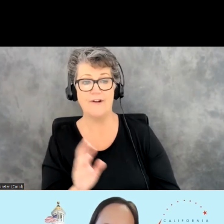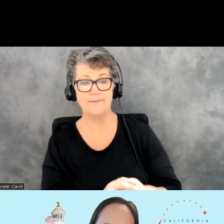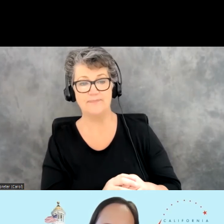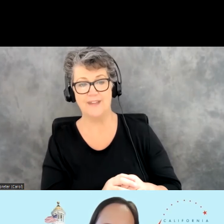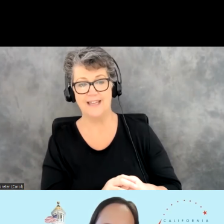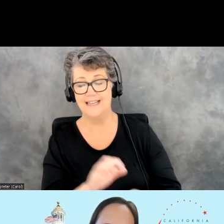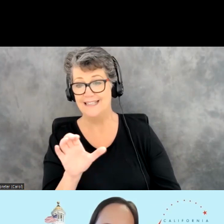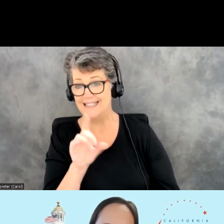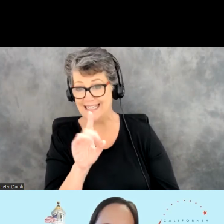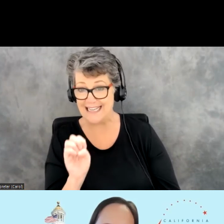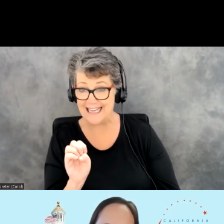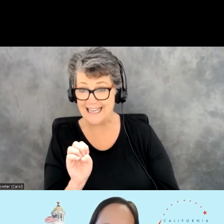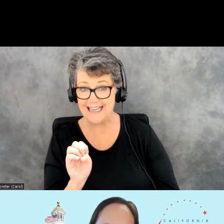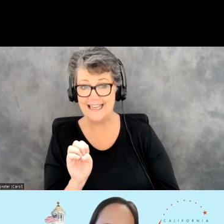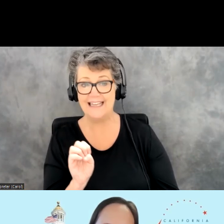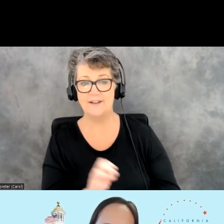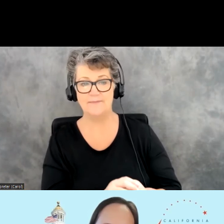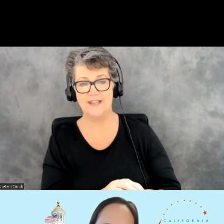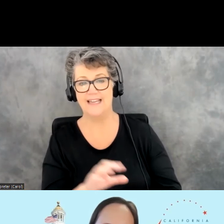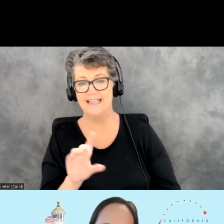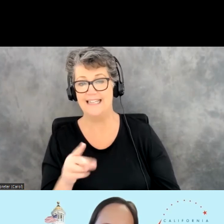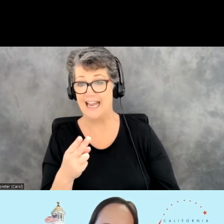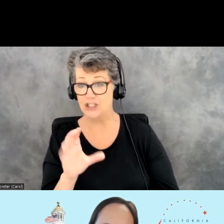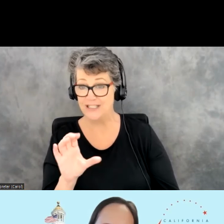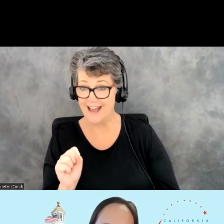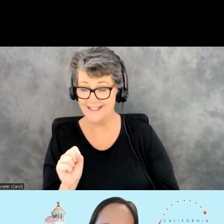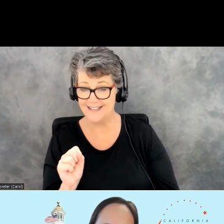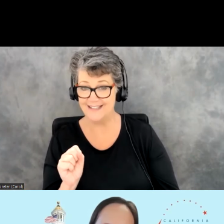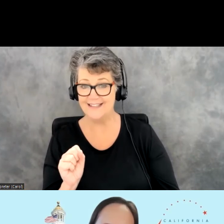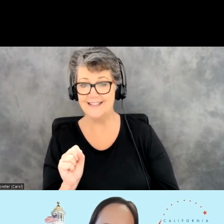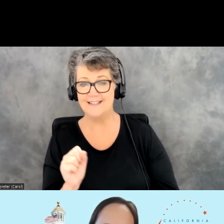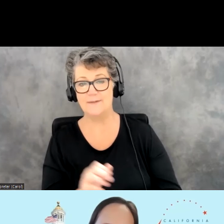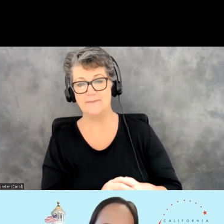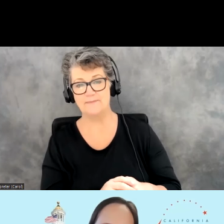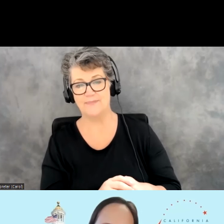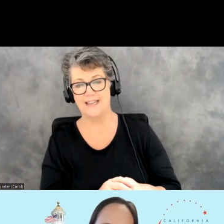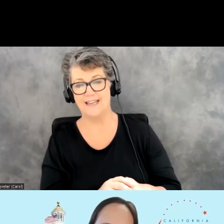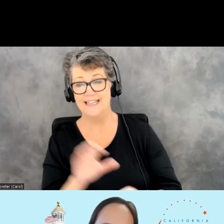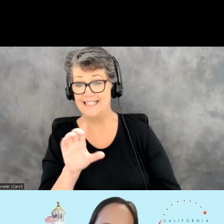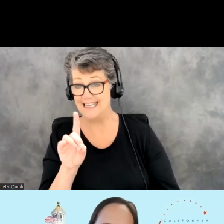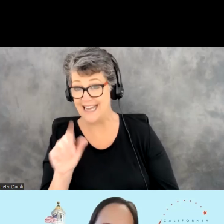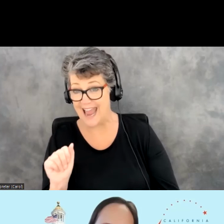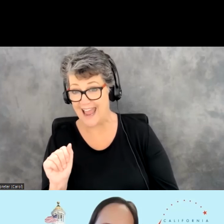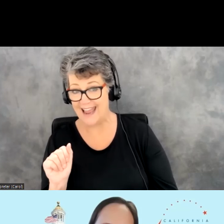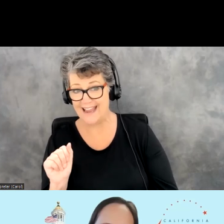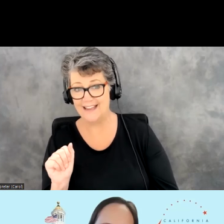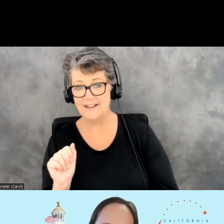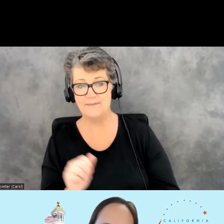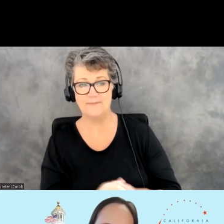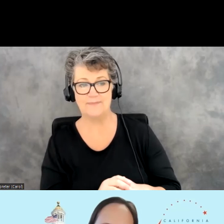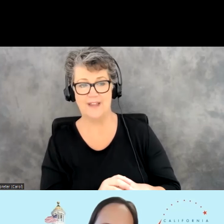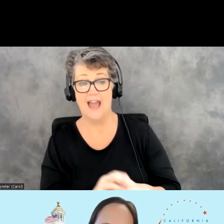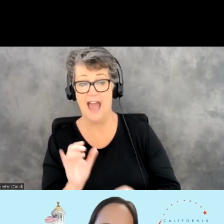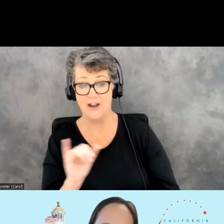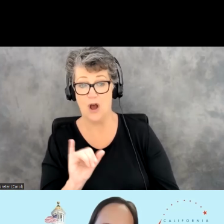Rehabilitation, Department of Education, Department of Healthcare Services, Department of Aging, as